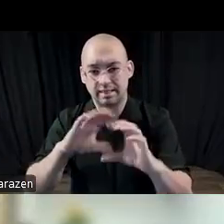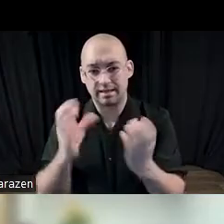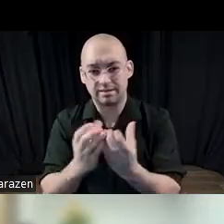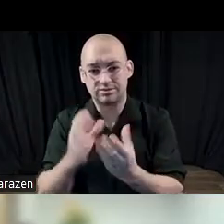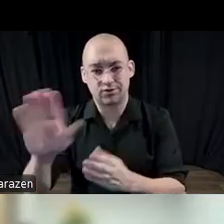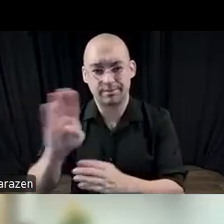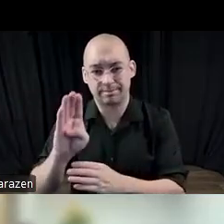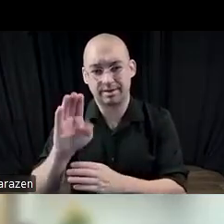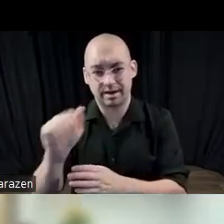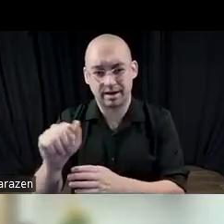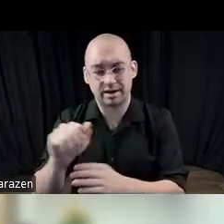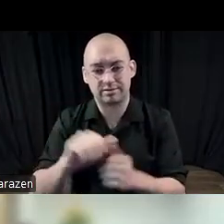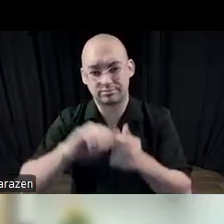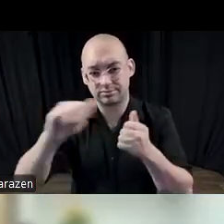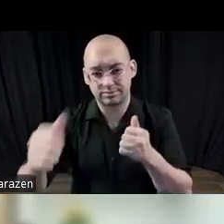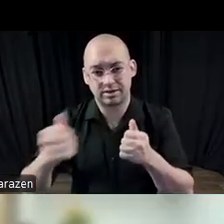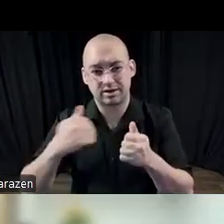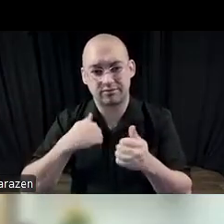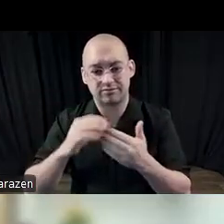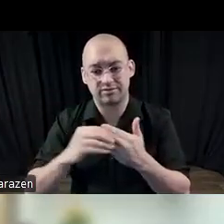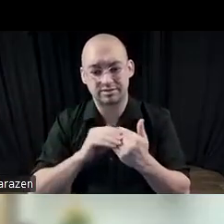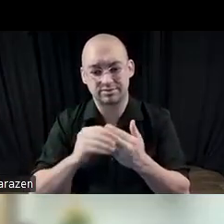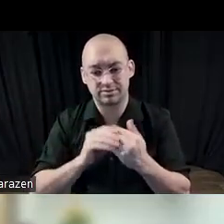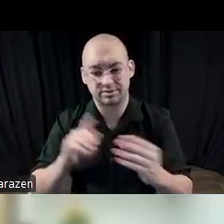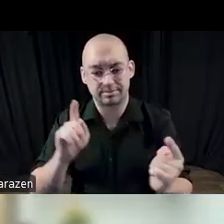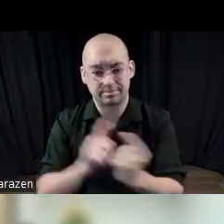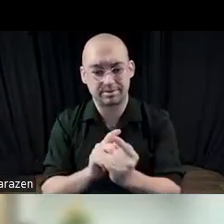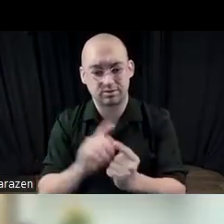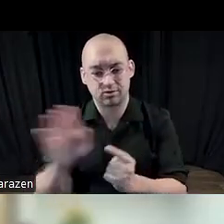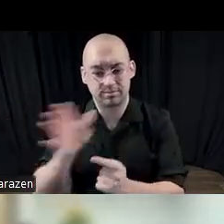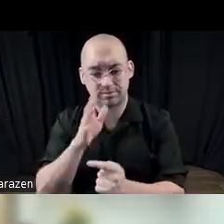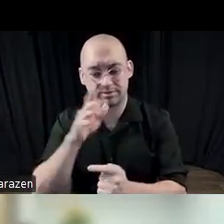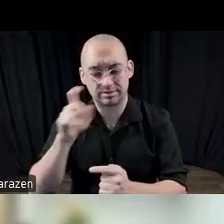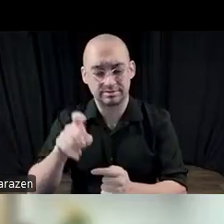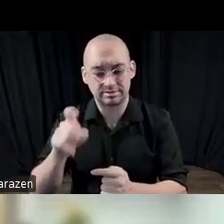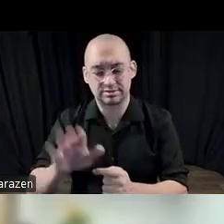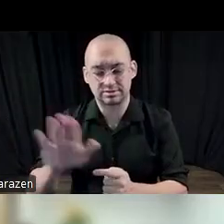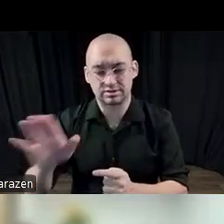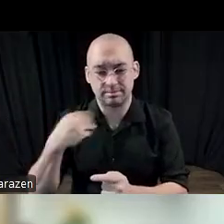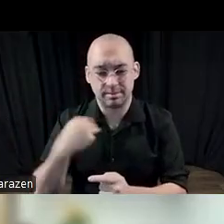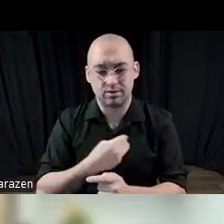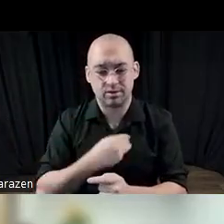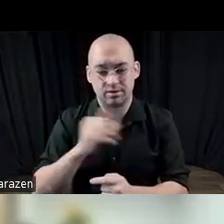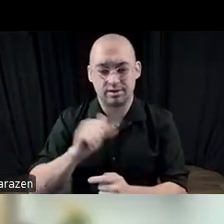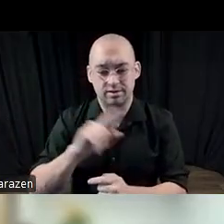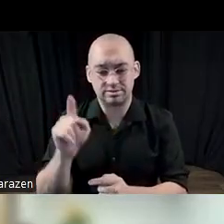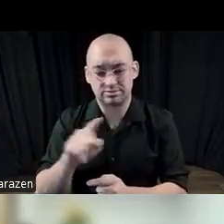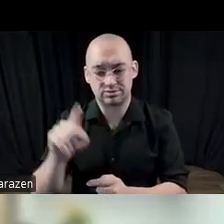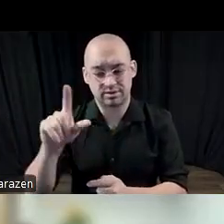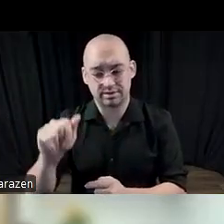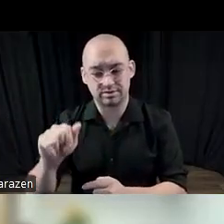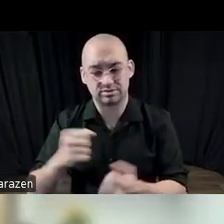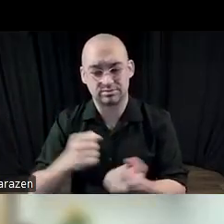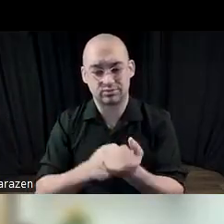has the flexibility to meet her mother's needs. She's been a member of an Alzheimer's LA support group for the past